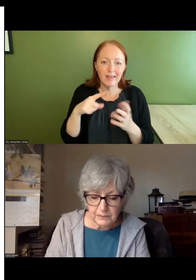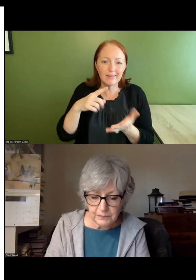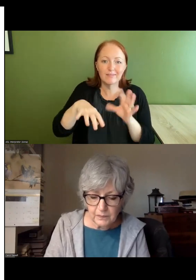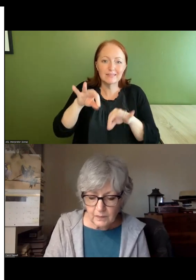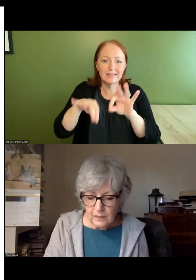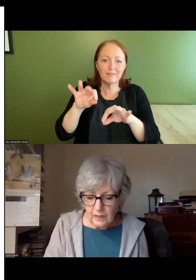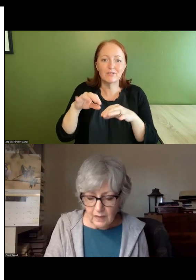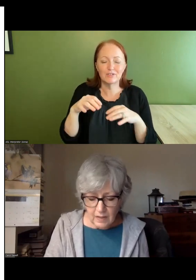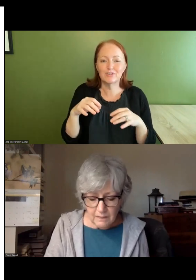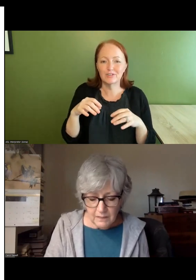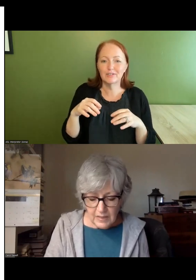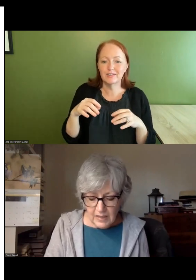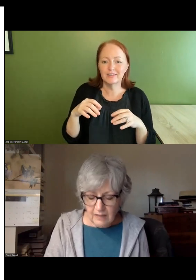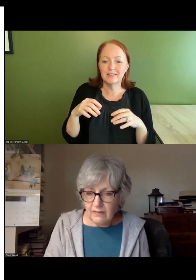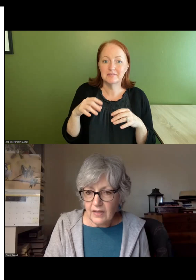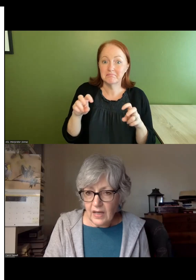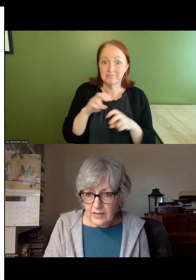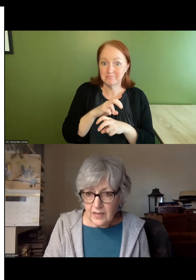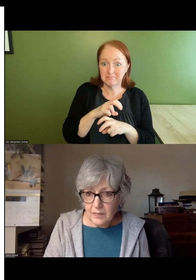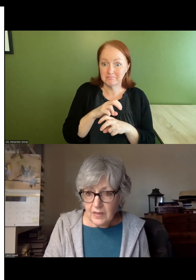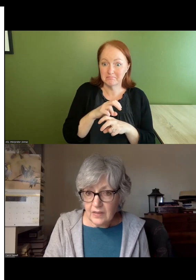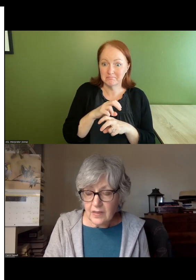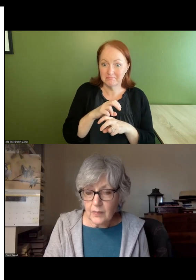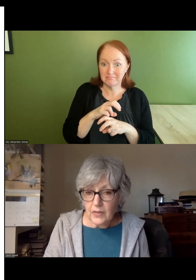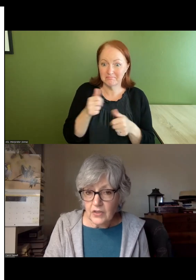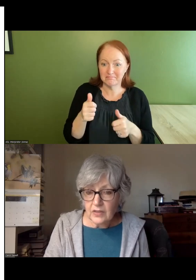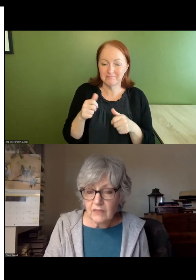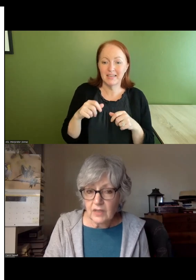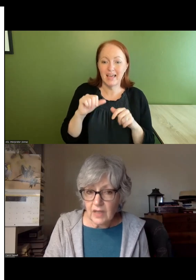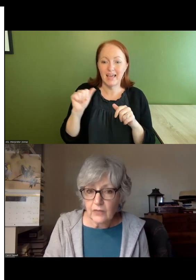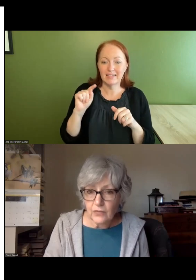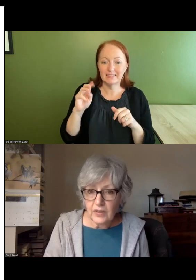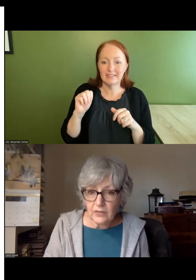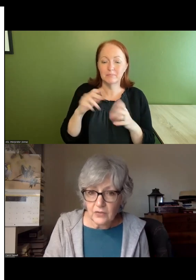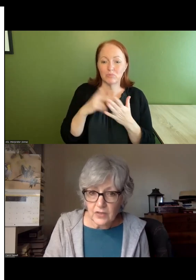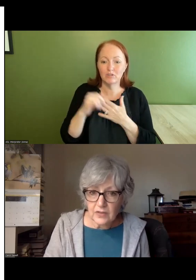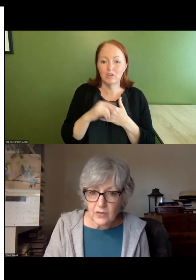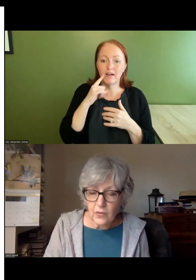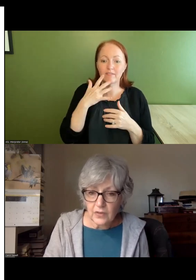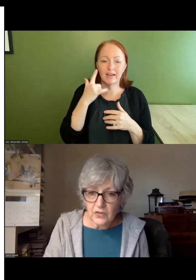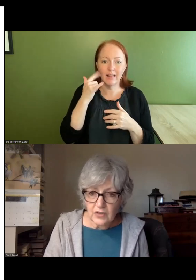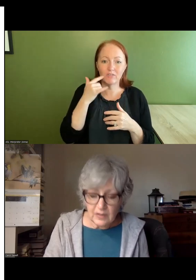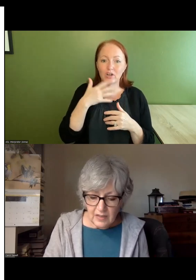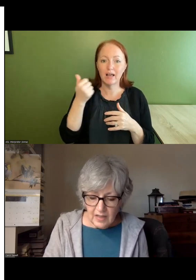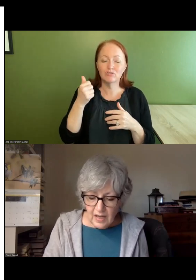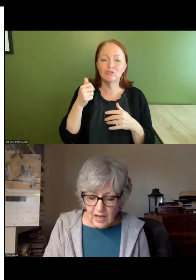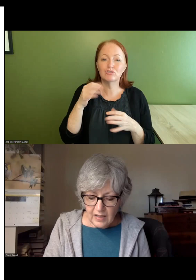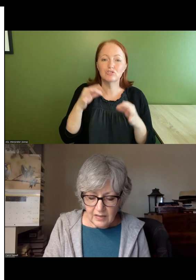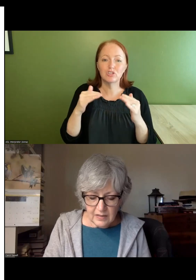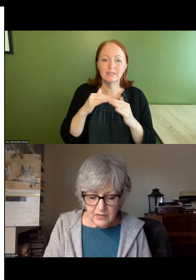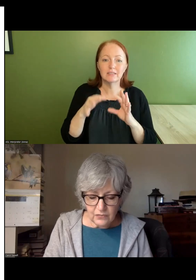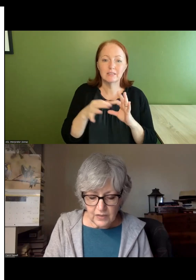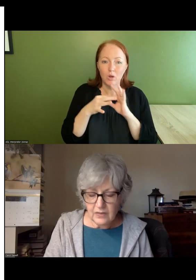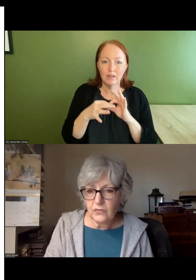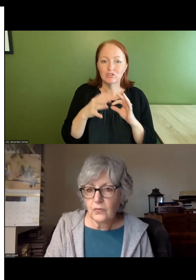discovered. The A-team is a project of the California Elder Justice Coalition, and